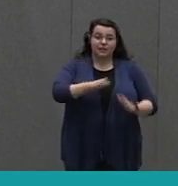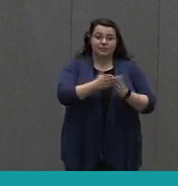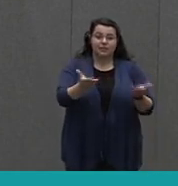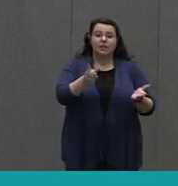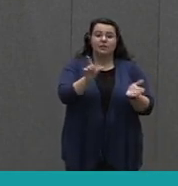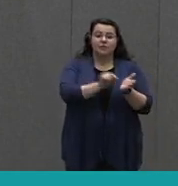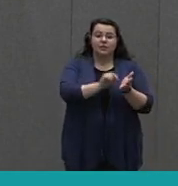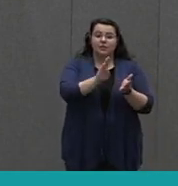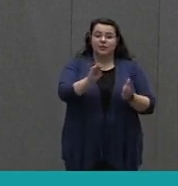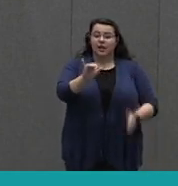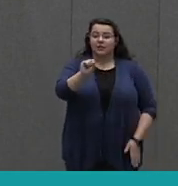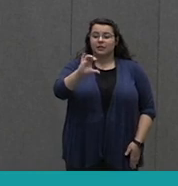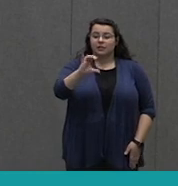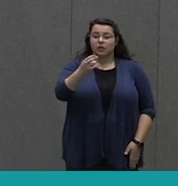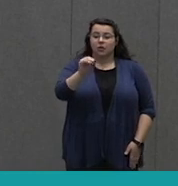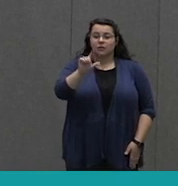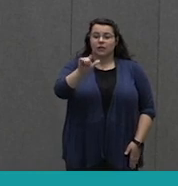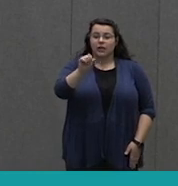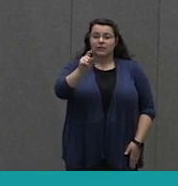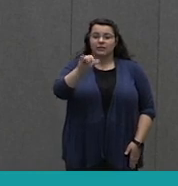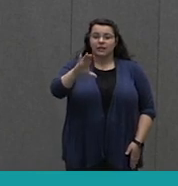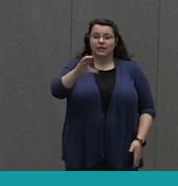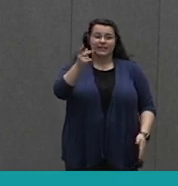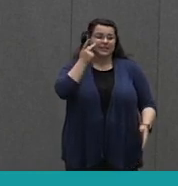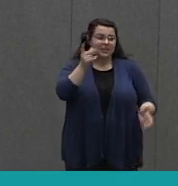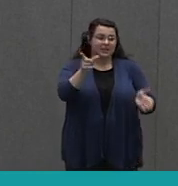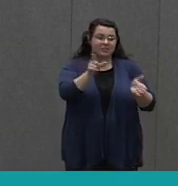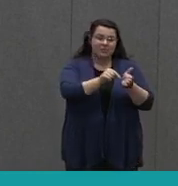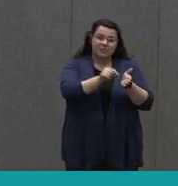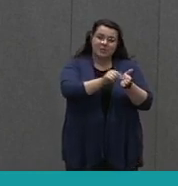by Scholastic. You see the publisher at the bottom.